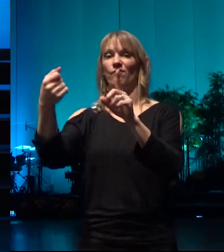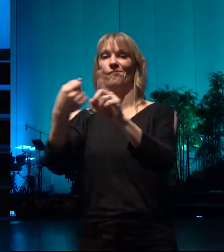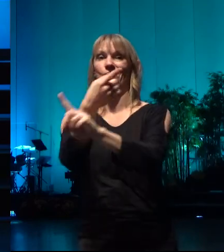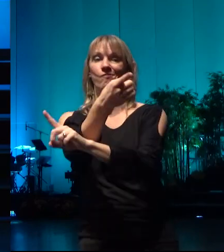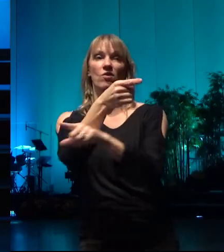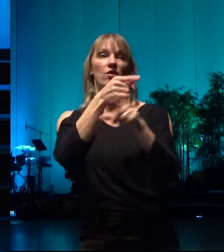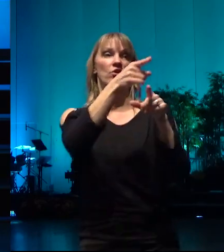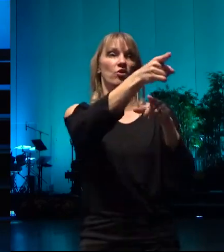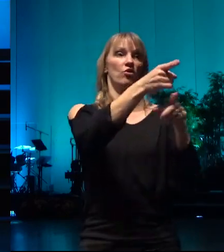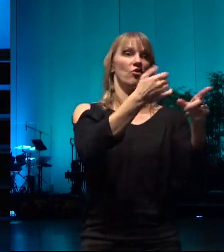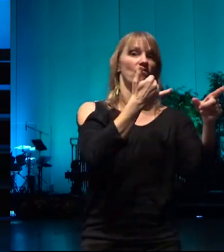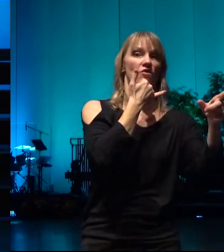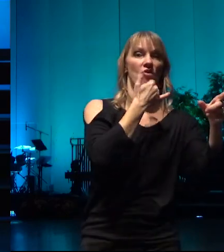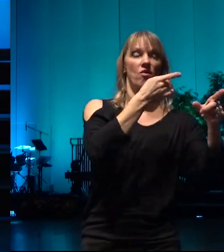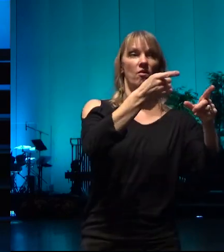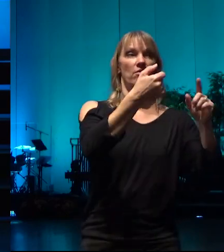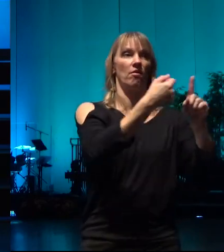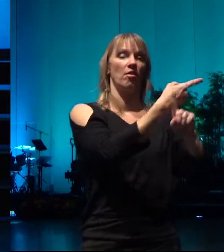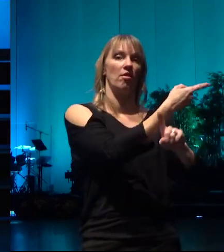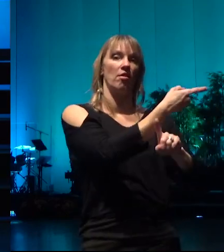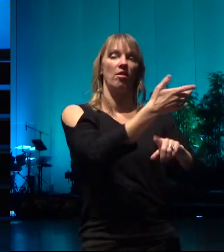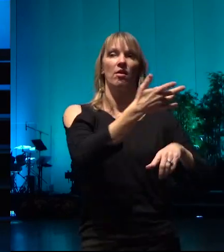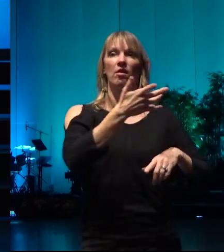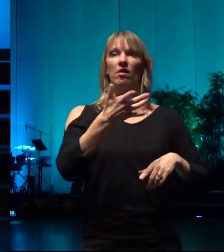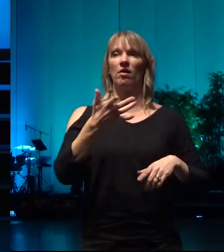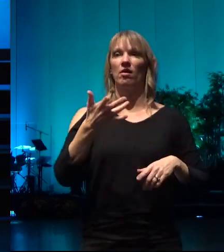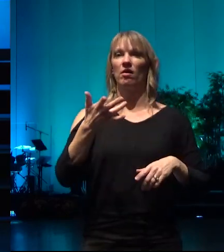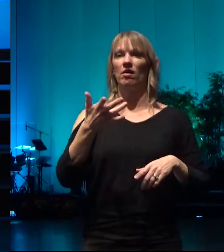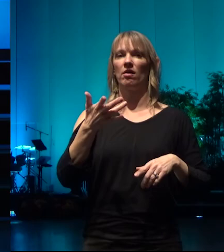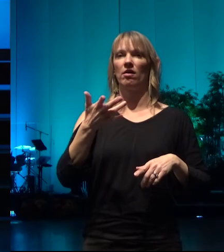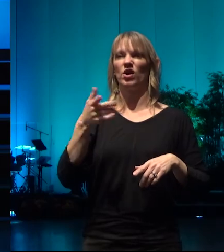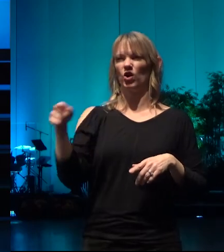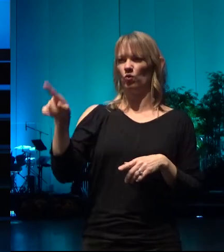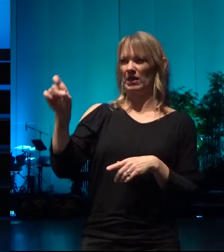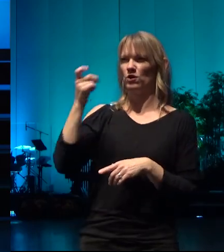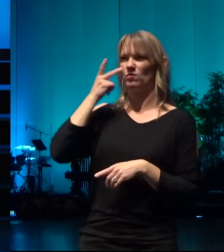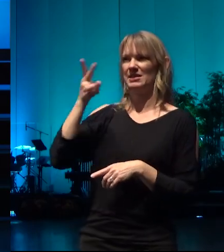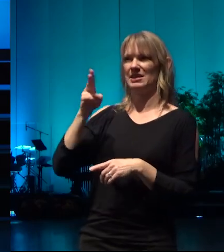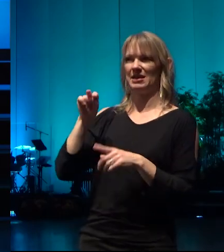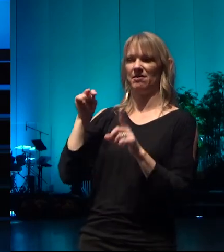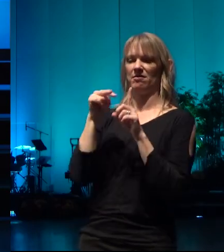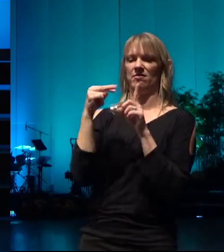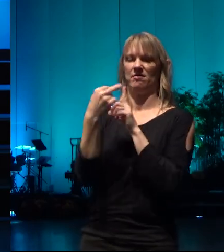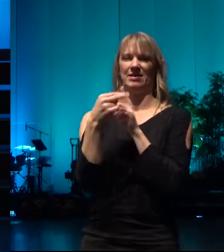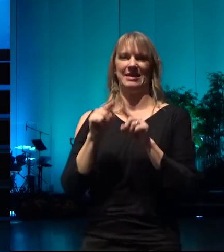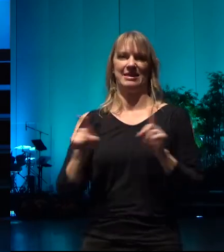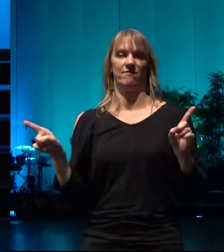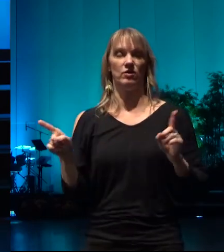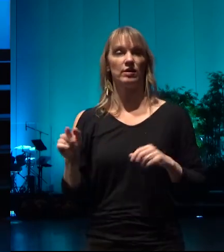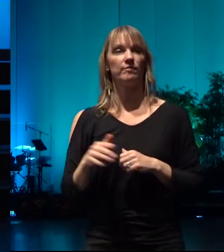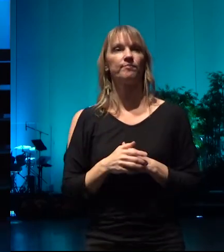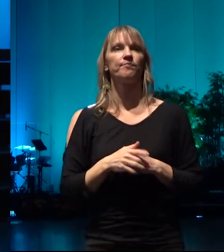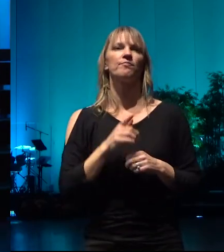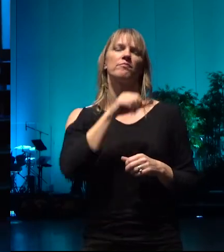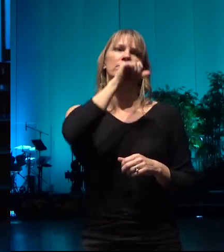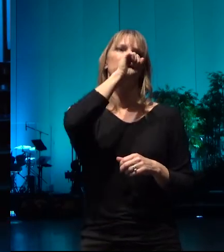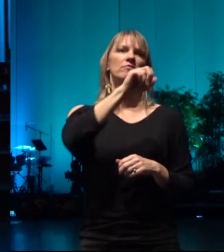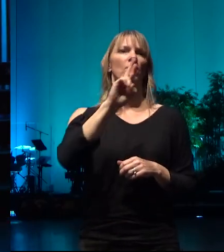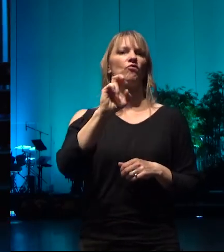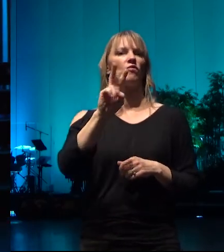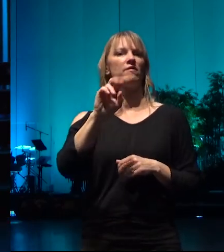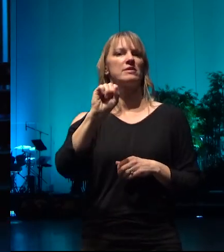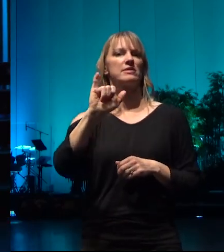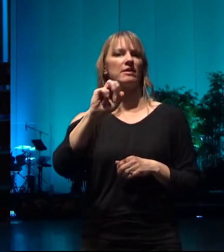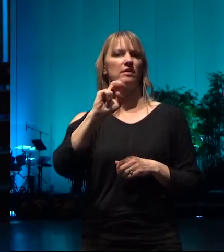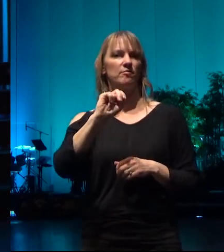where you're off track and where you're off track. Where you should be seeing it differently. In his prayer, I loved